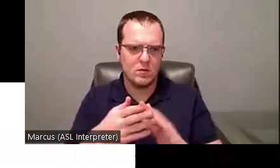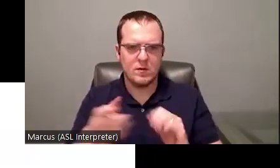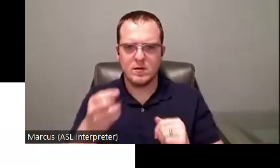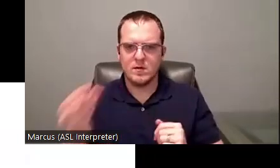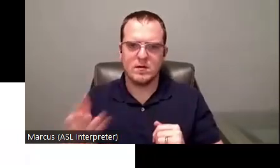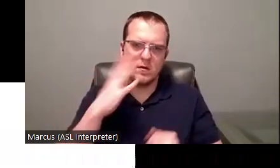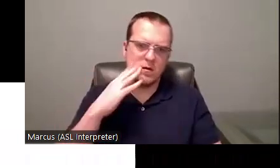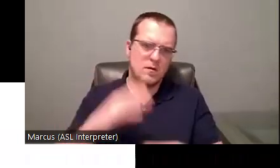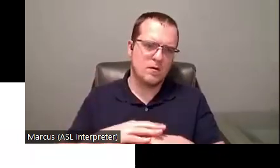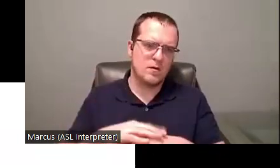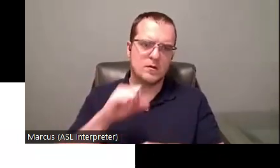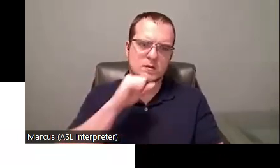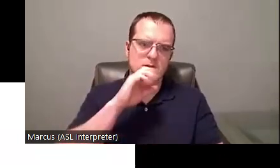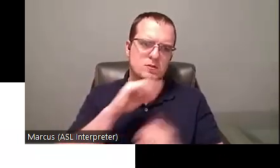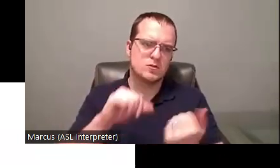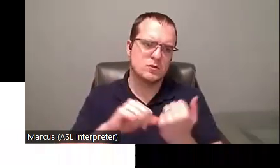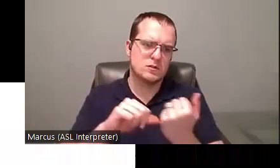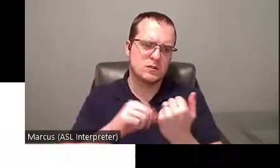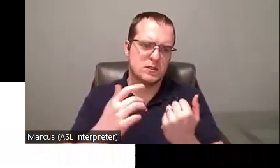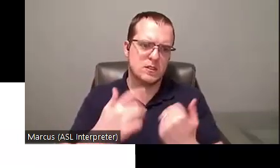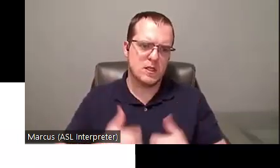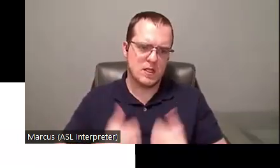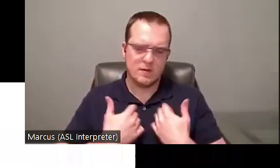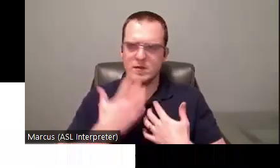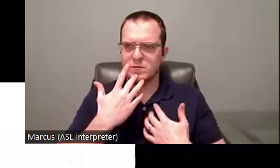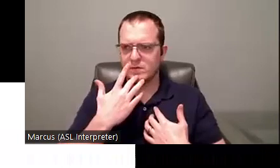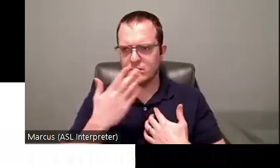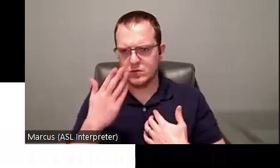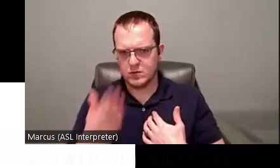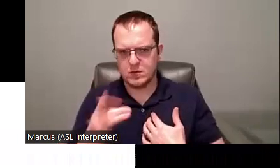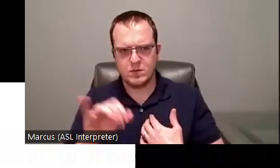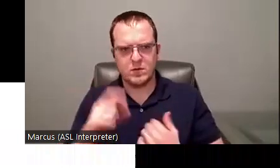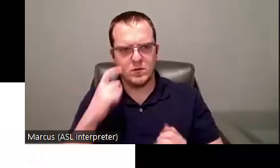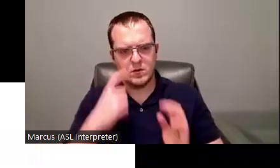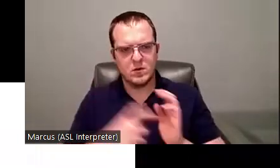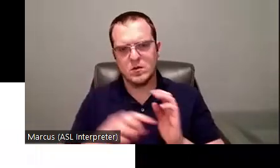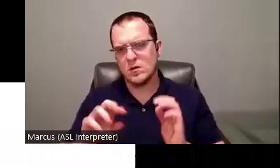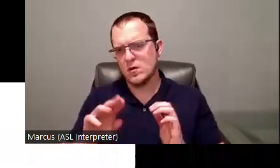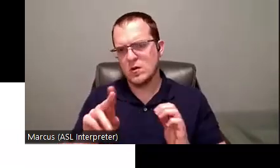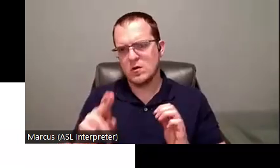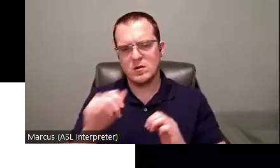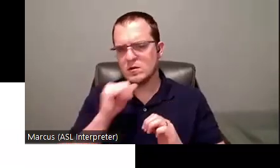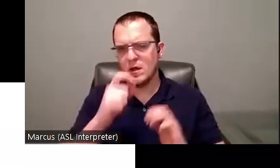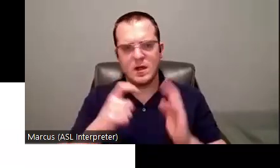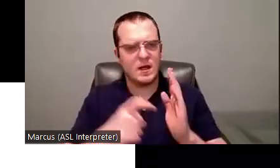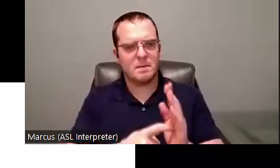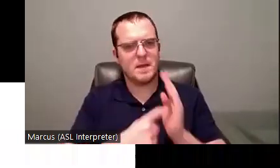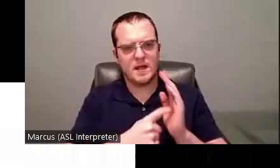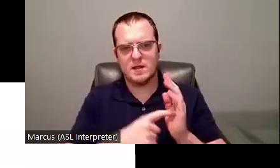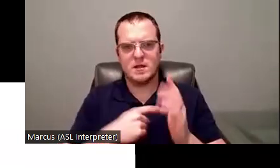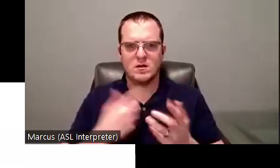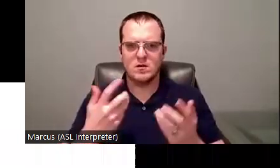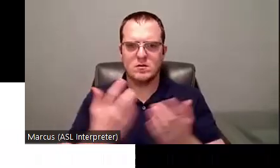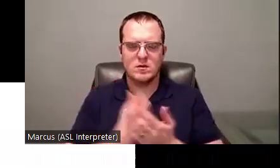that senior assisted living is a preference, but I'd like to also note that the URA will not mandate what we receive as far as